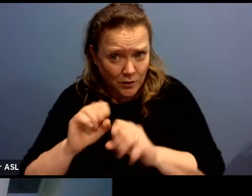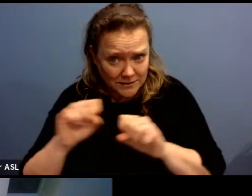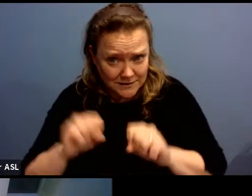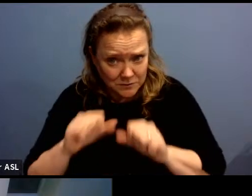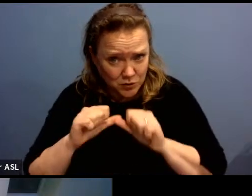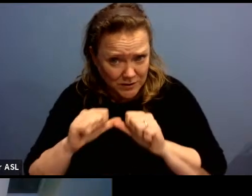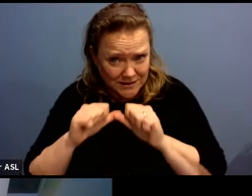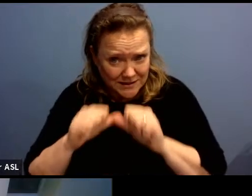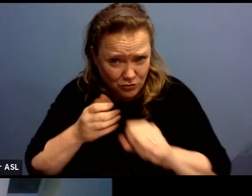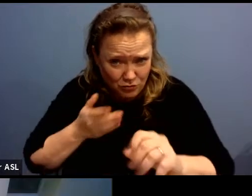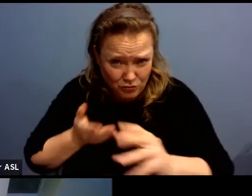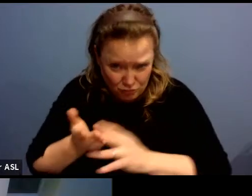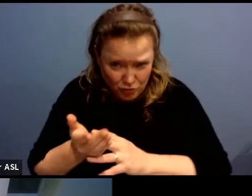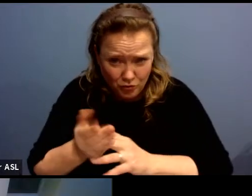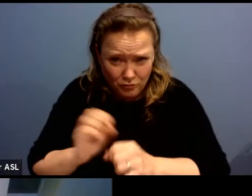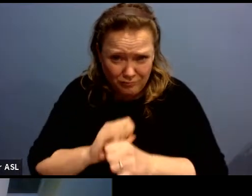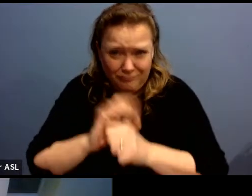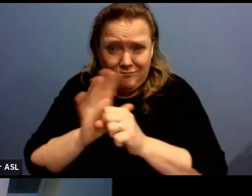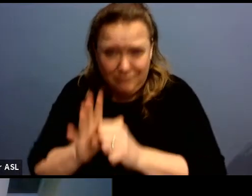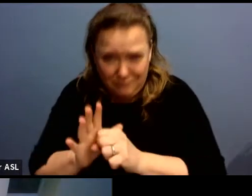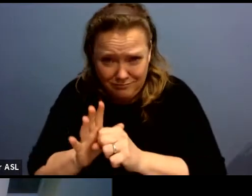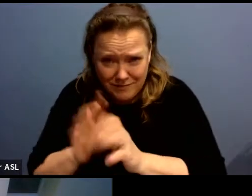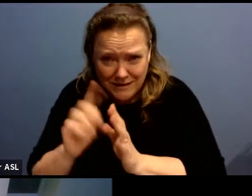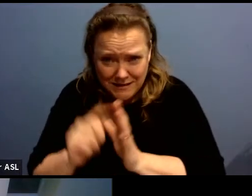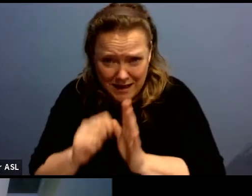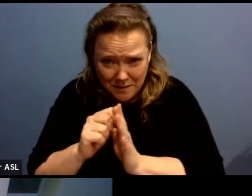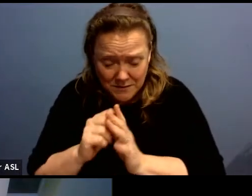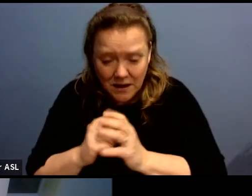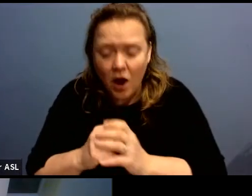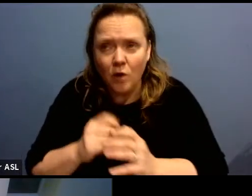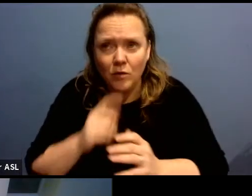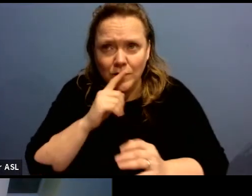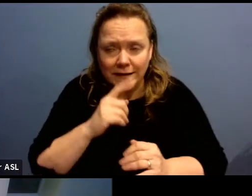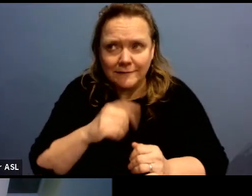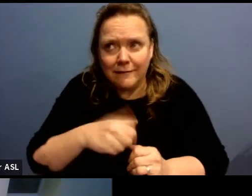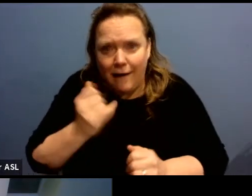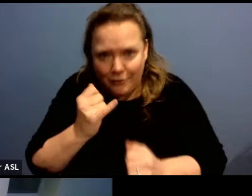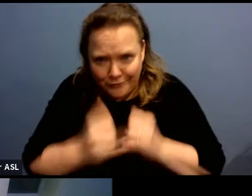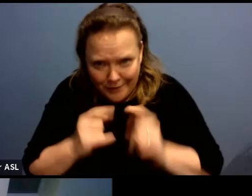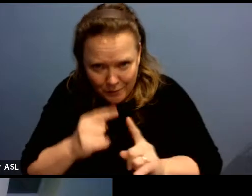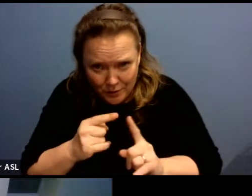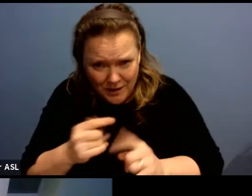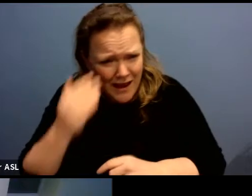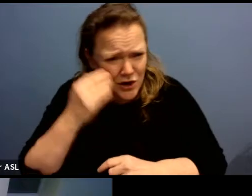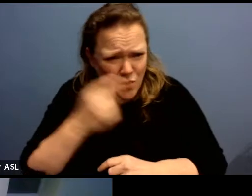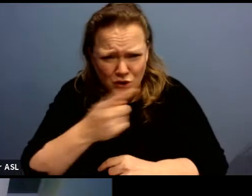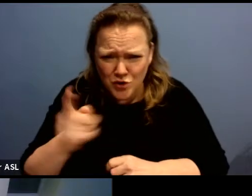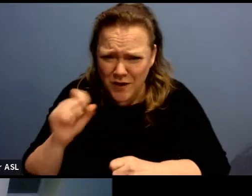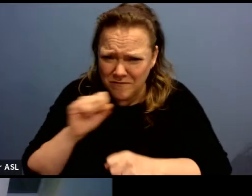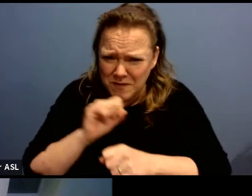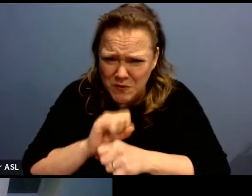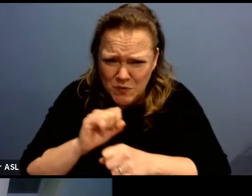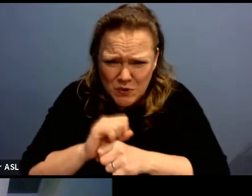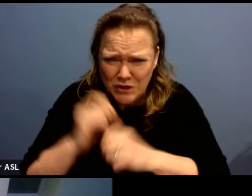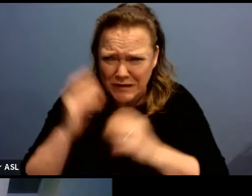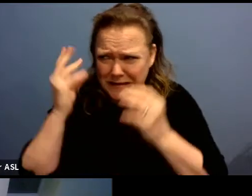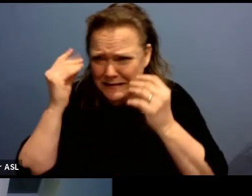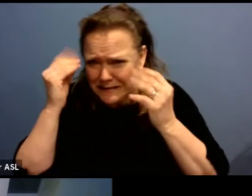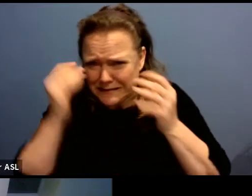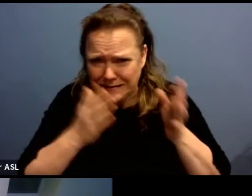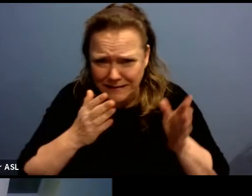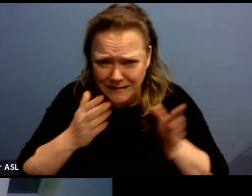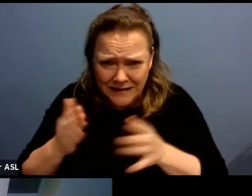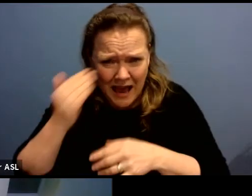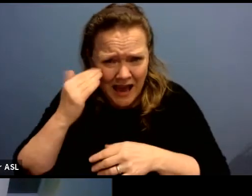COVID-19. Actually, this is really my finally. I know how hard you all have been working. I know how tough this has been for all of